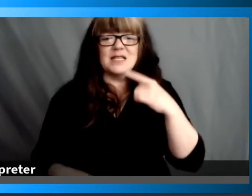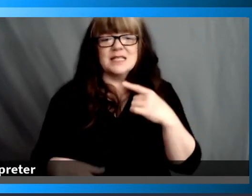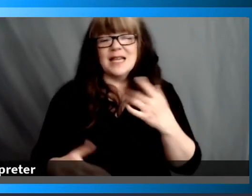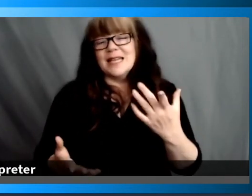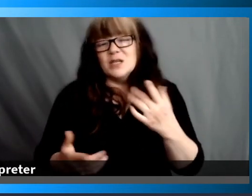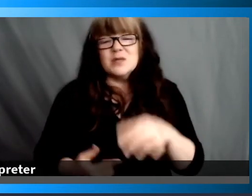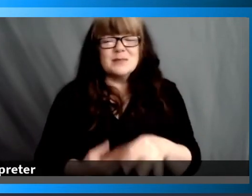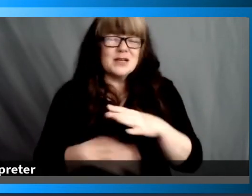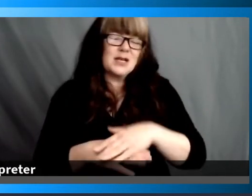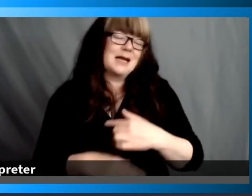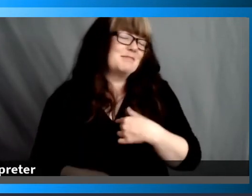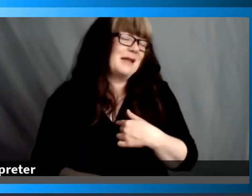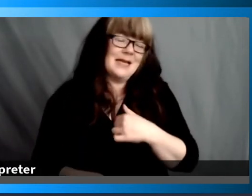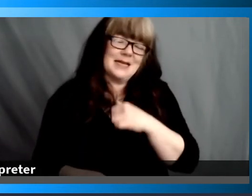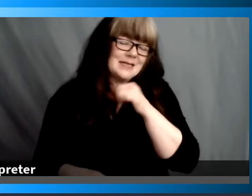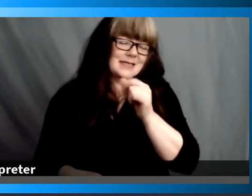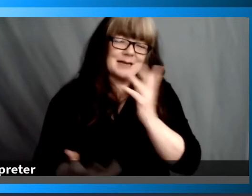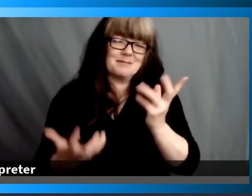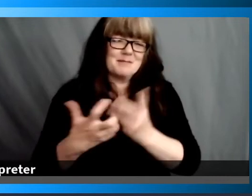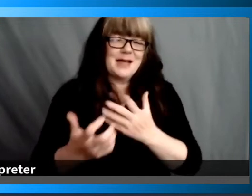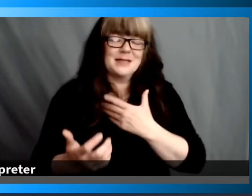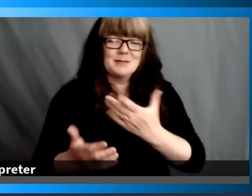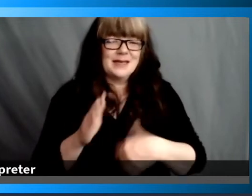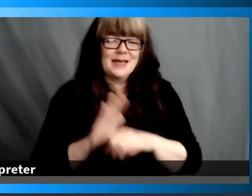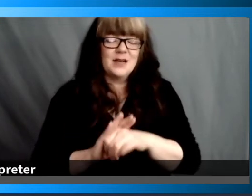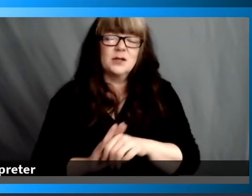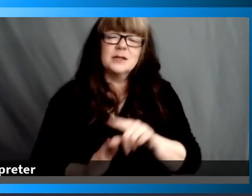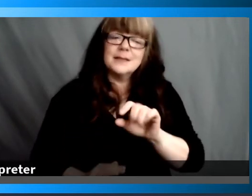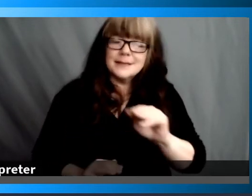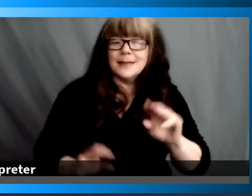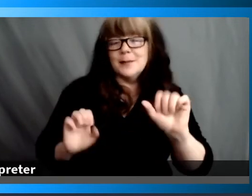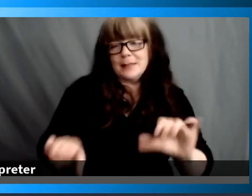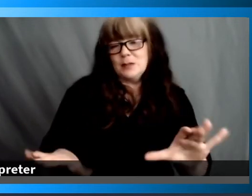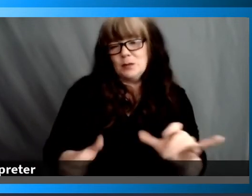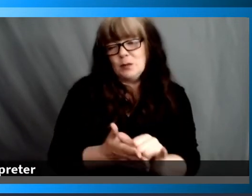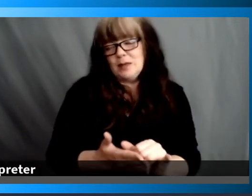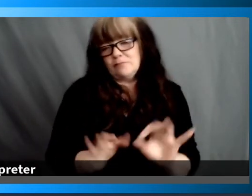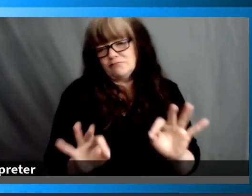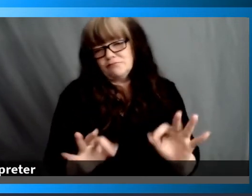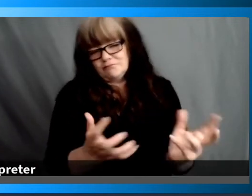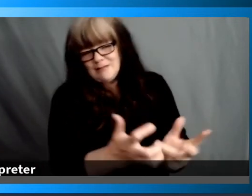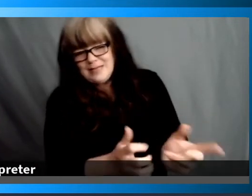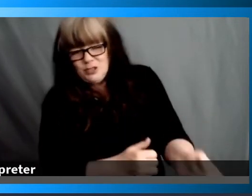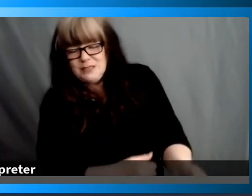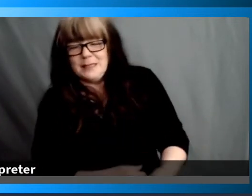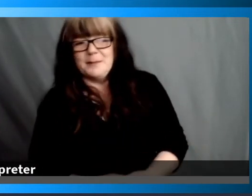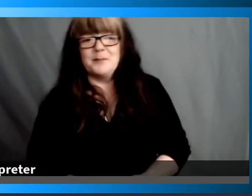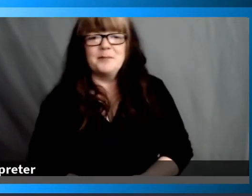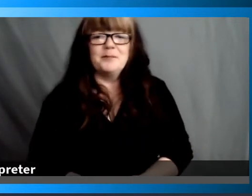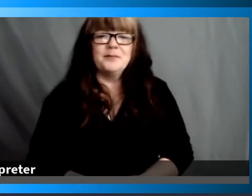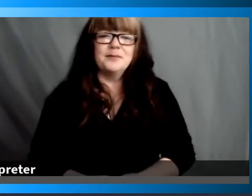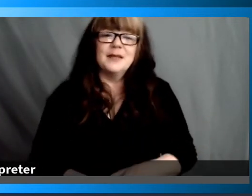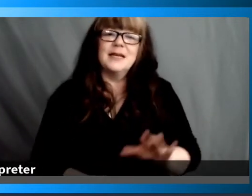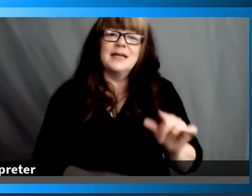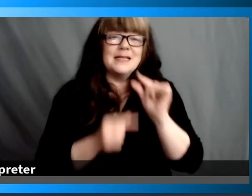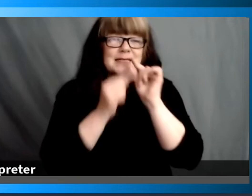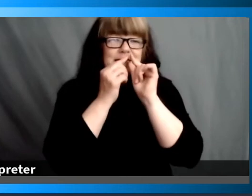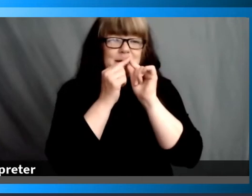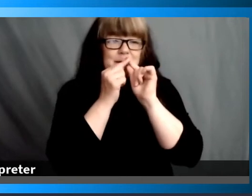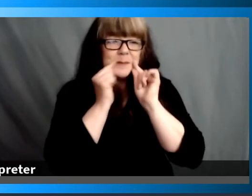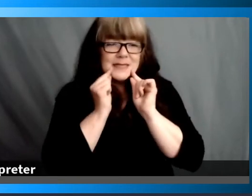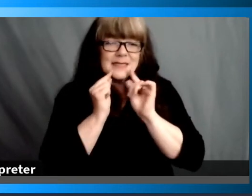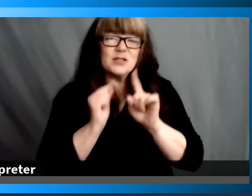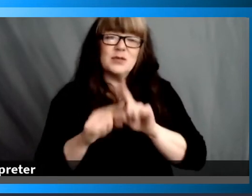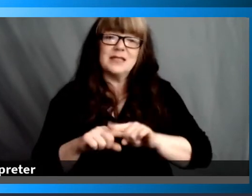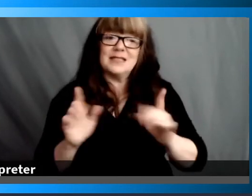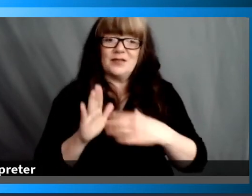me. It's so uncharacteristic. Tim pulls it off well. Yes, yes. Yes, he does. His mustache is essentially a different character at